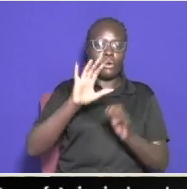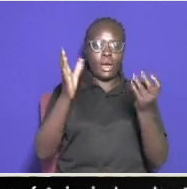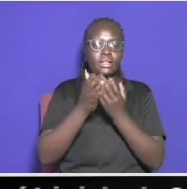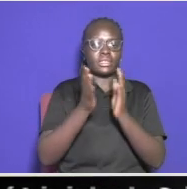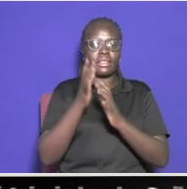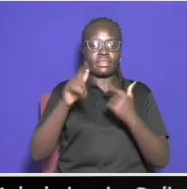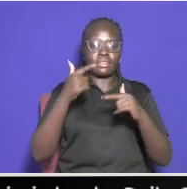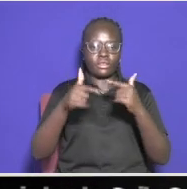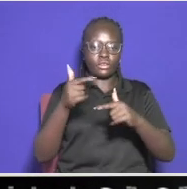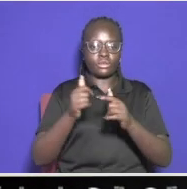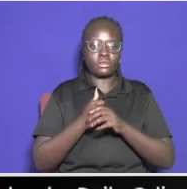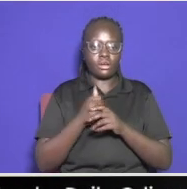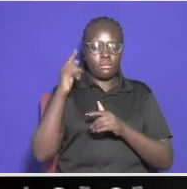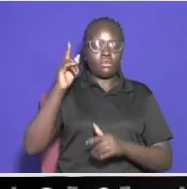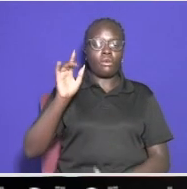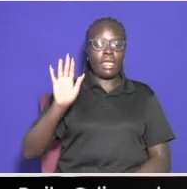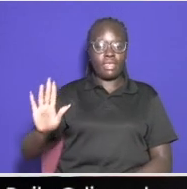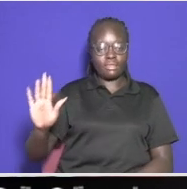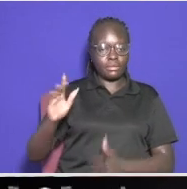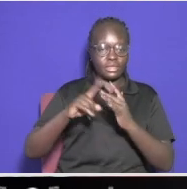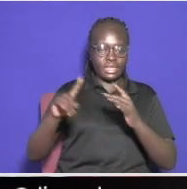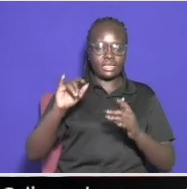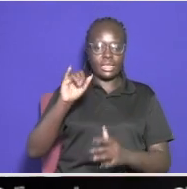there. For us to start Yummy World, we had